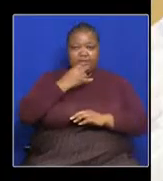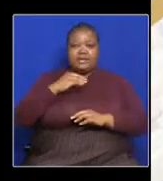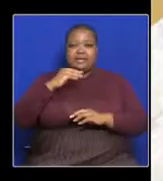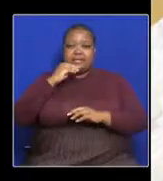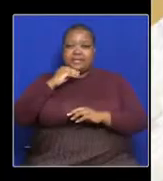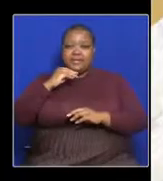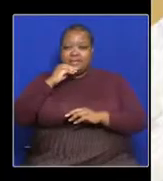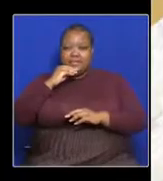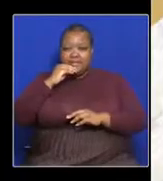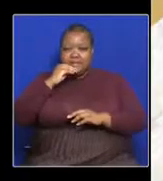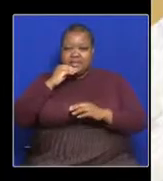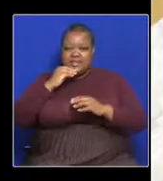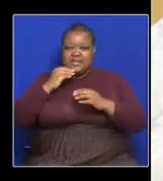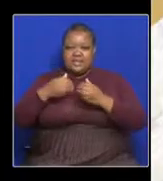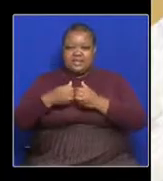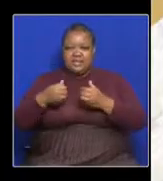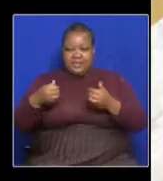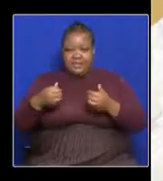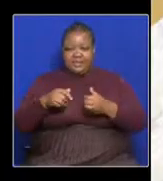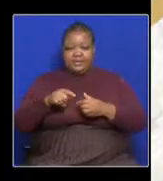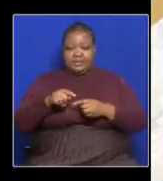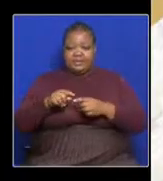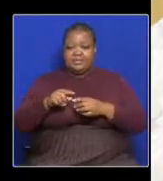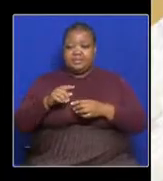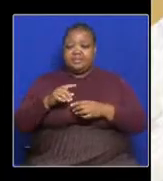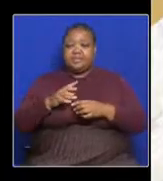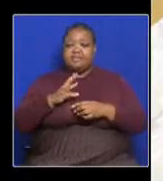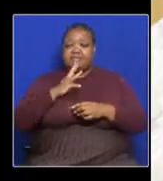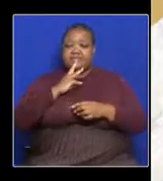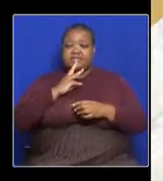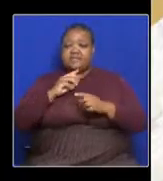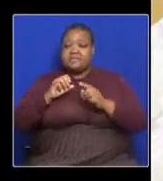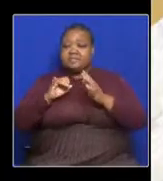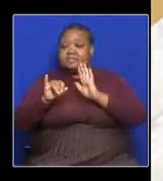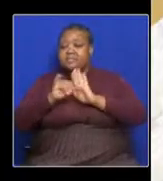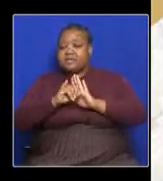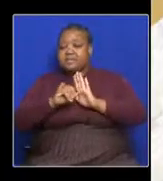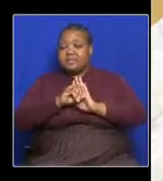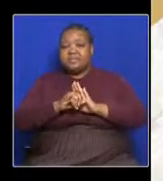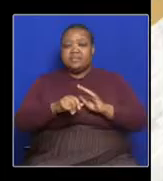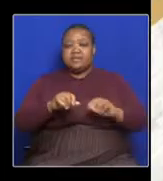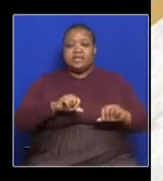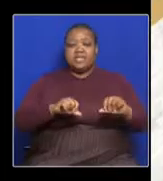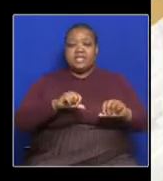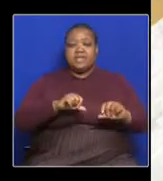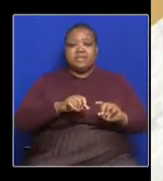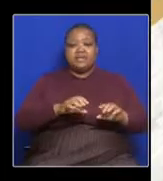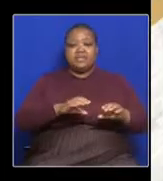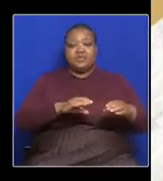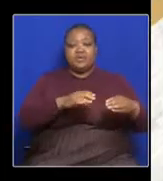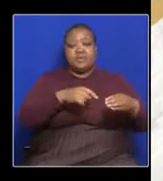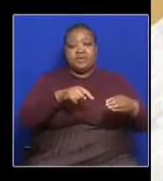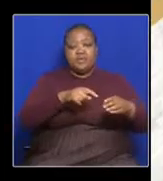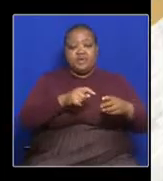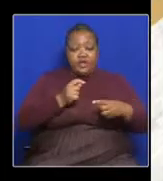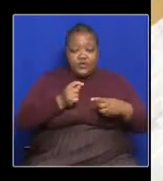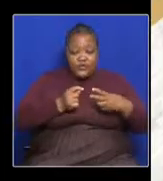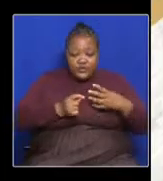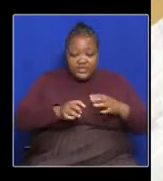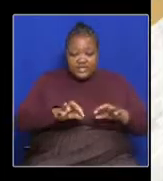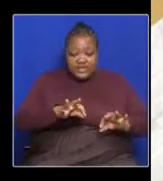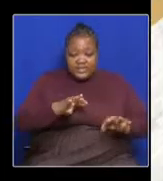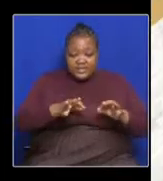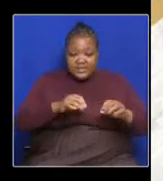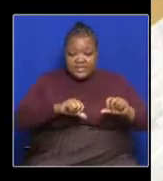visually identifiable, are submitted to the chemistry section of the Forensic Science Laboratory, FSL,